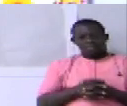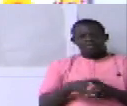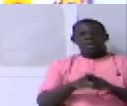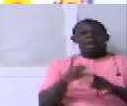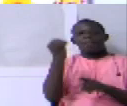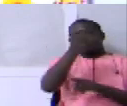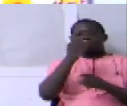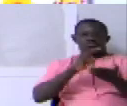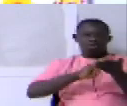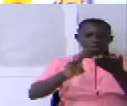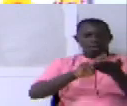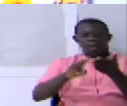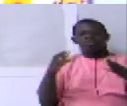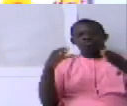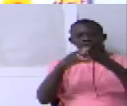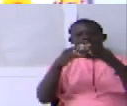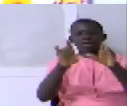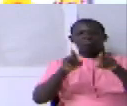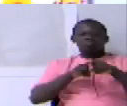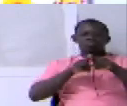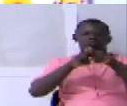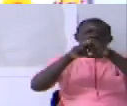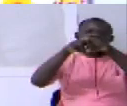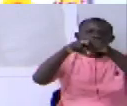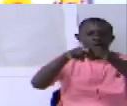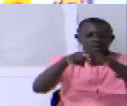Because I normally escort prisoners to firewood. So